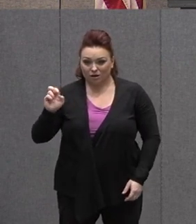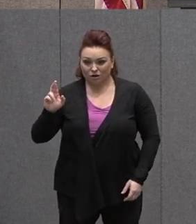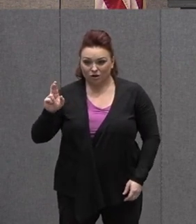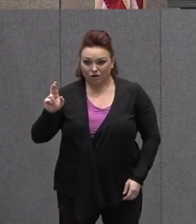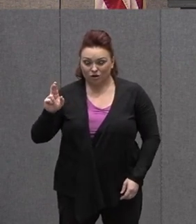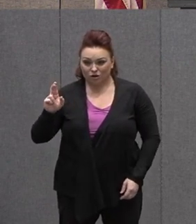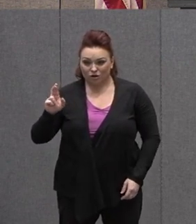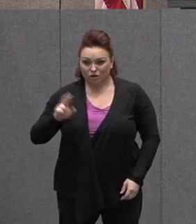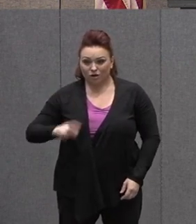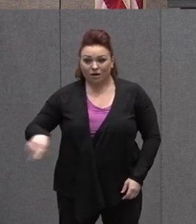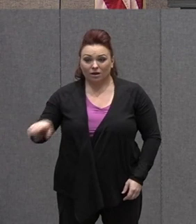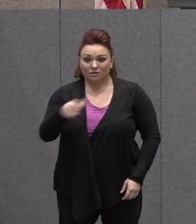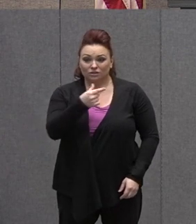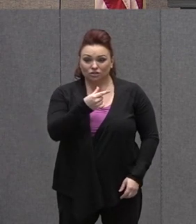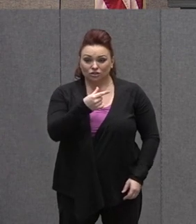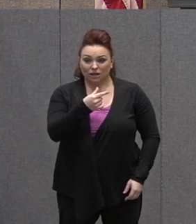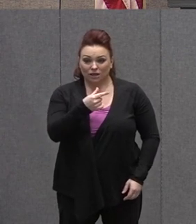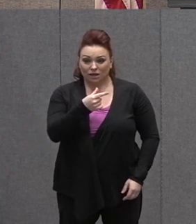R.